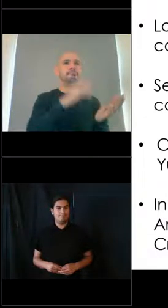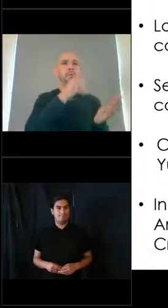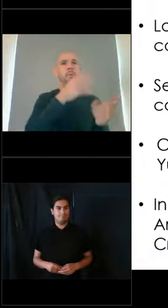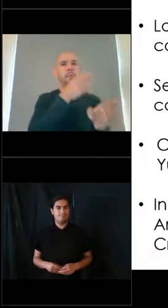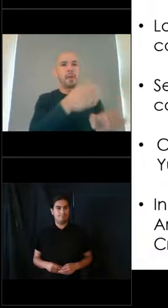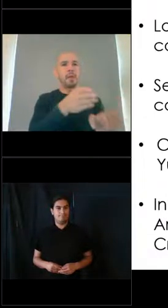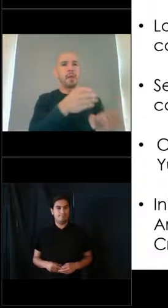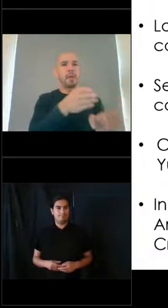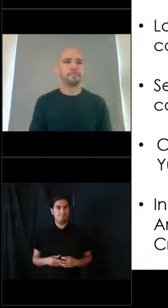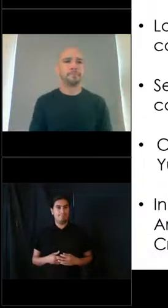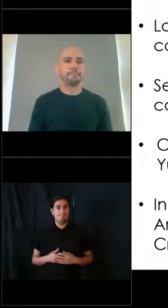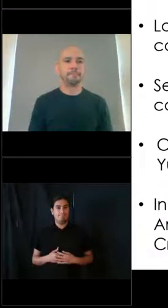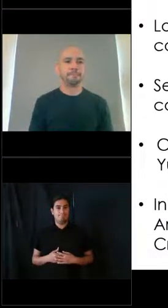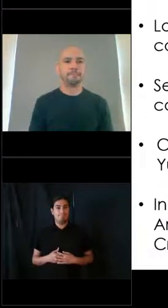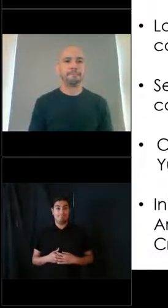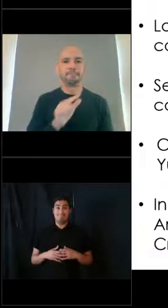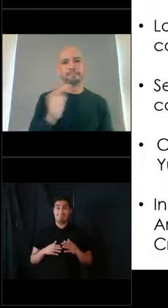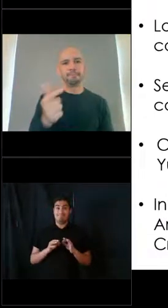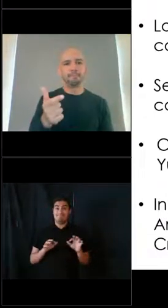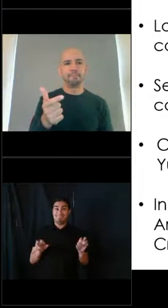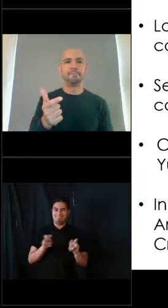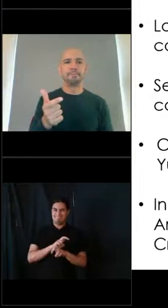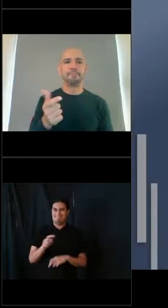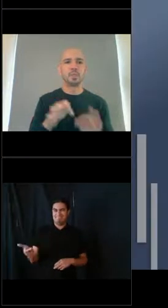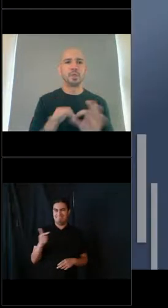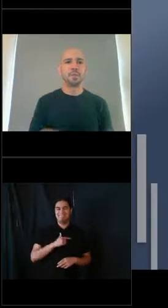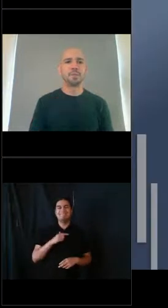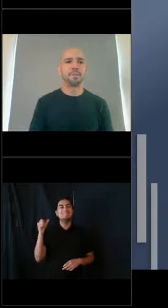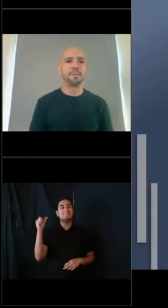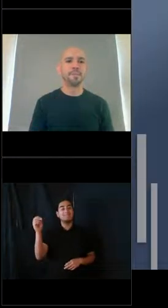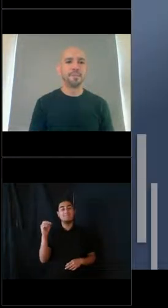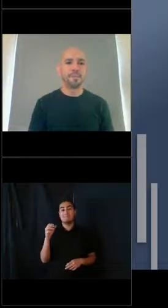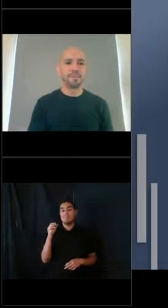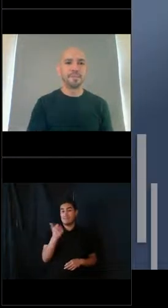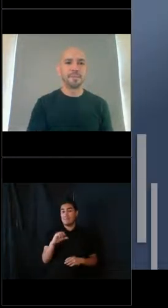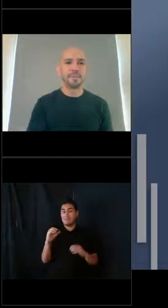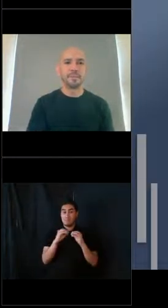thank you any other comments questions madam sure yes